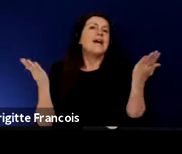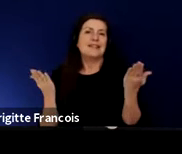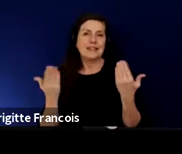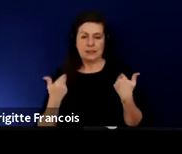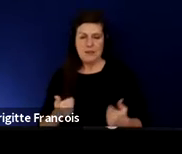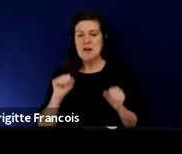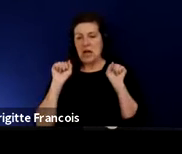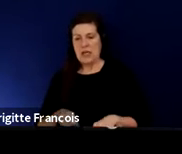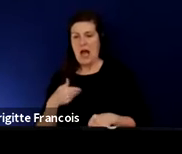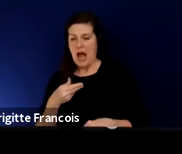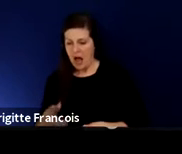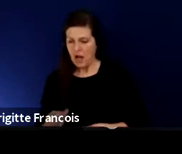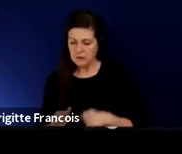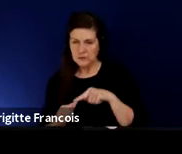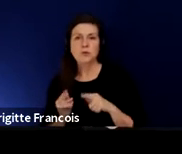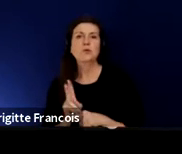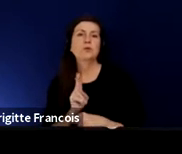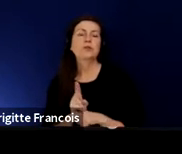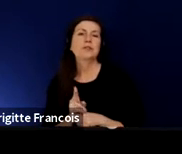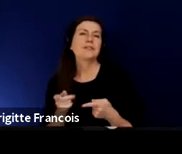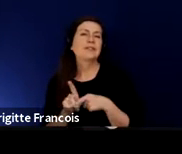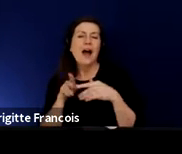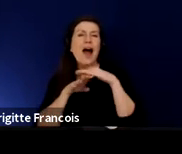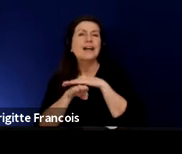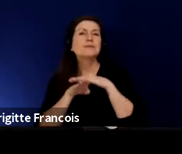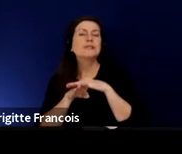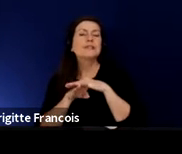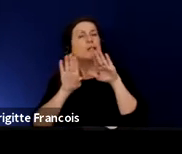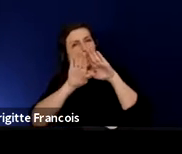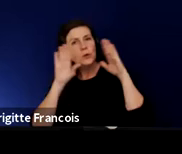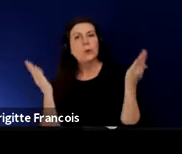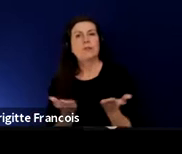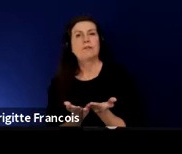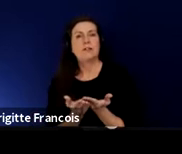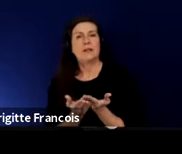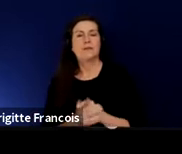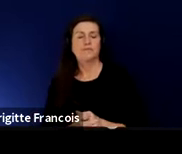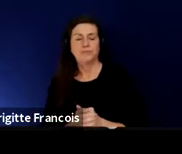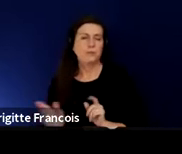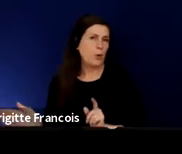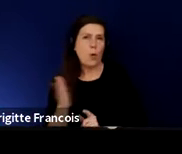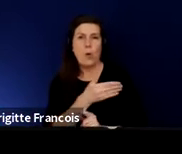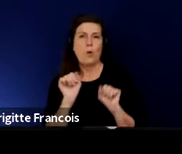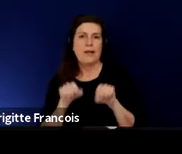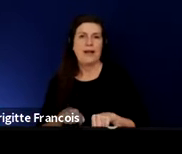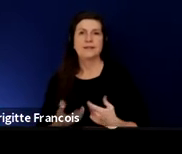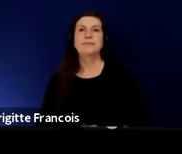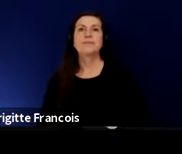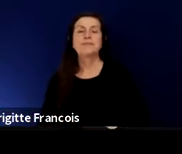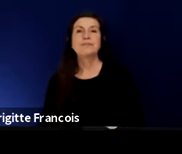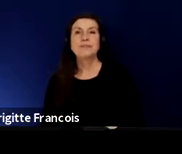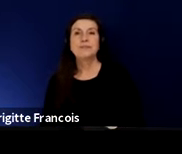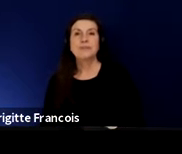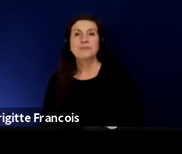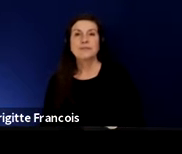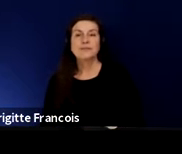place where accessibility is universal or something that benefits all of us. So the first thing we